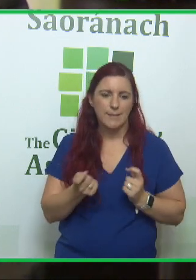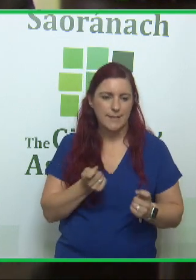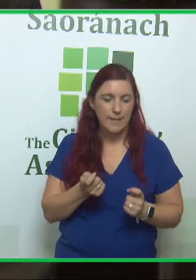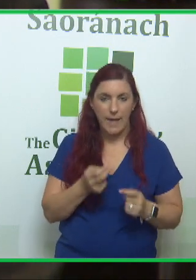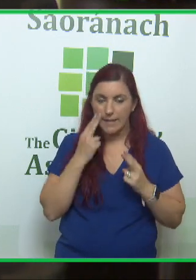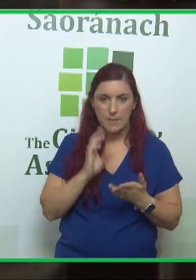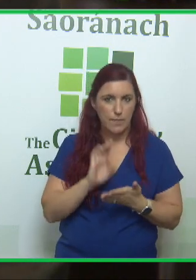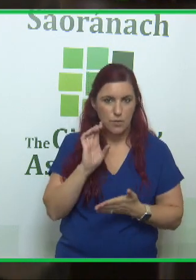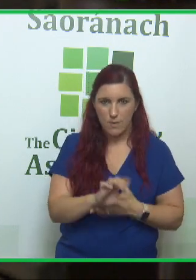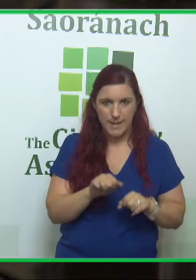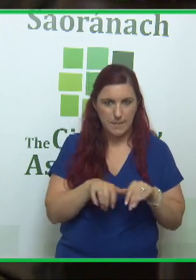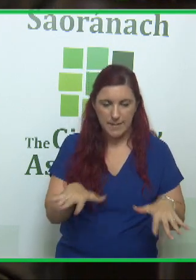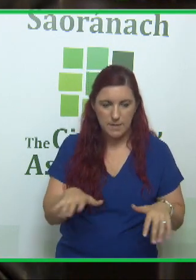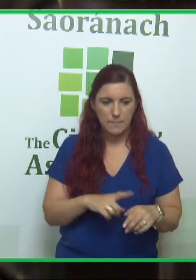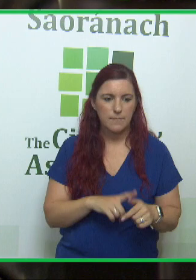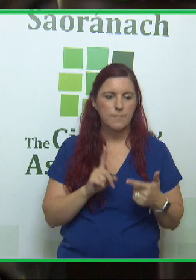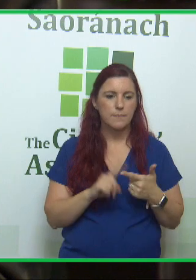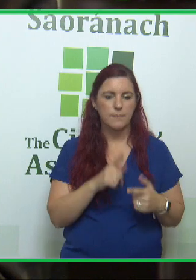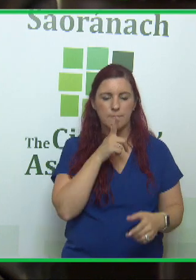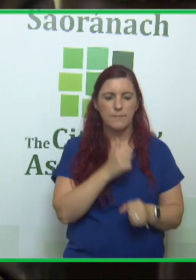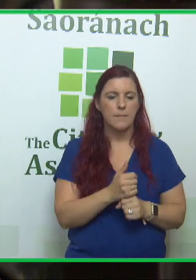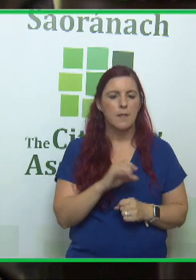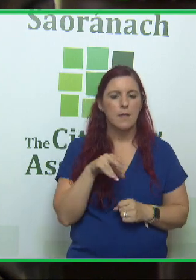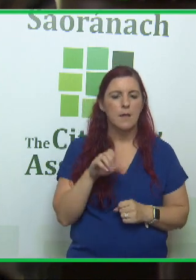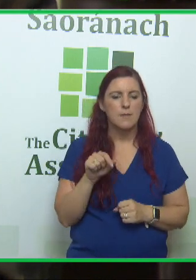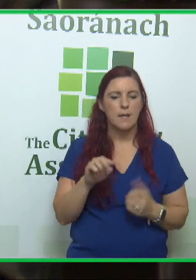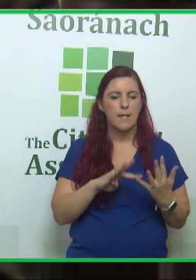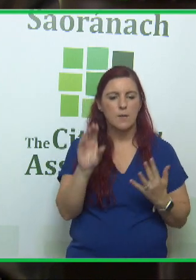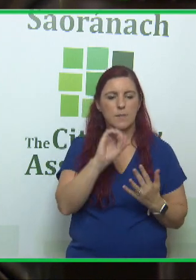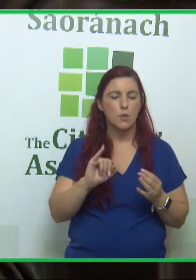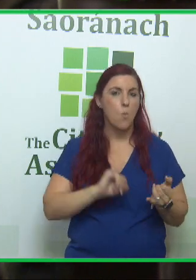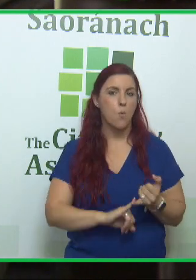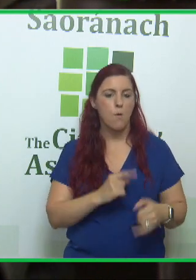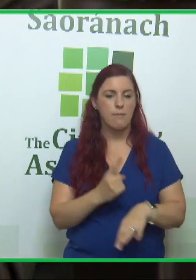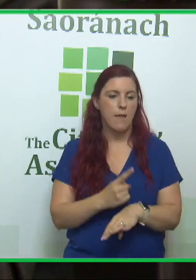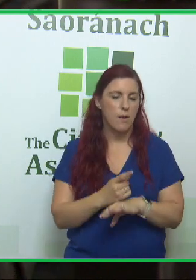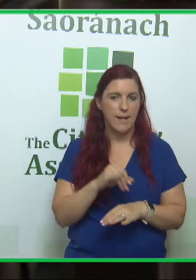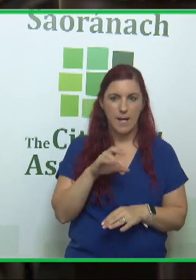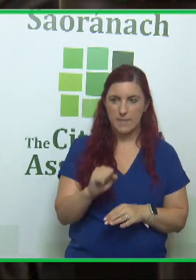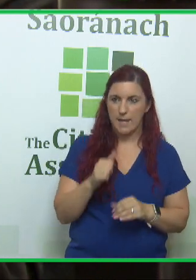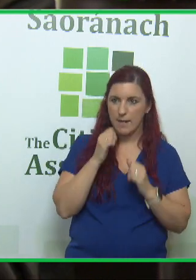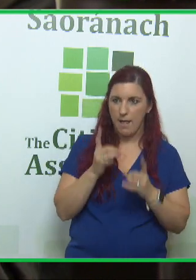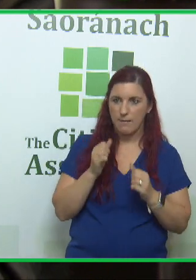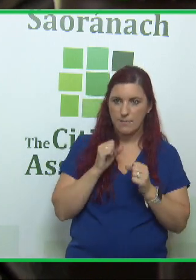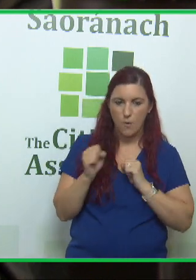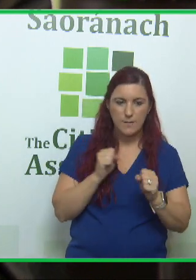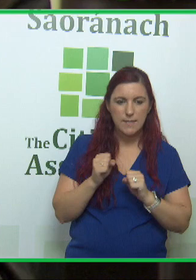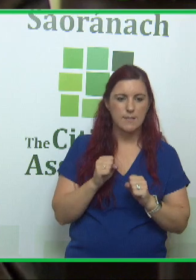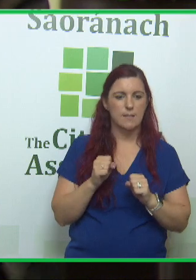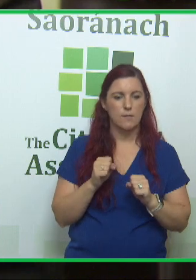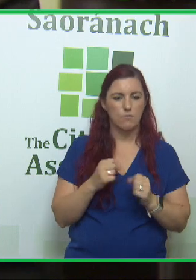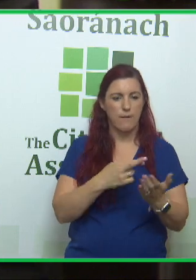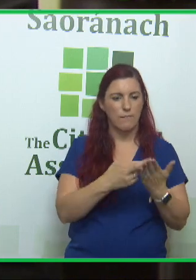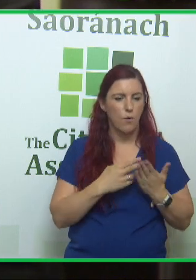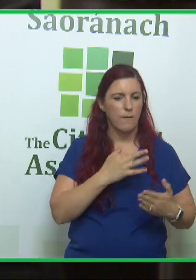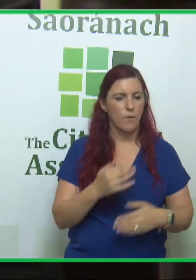second one then is in relation to the cannabis and the 90% of people who are presenting to the health services following a referral from